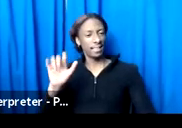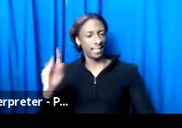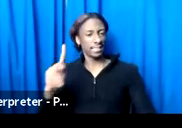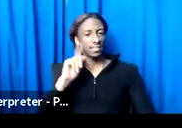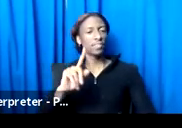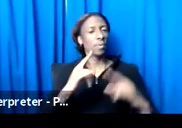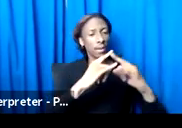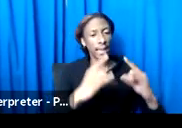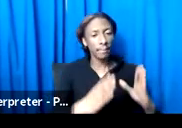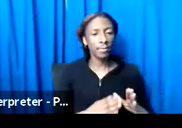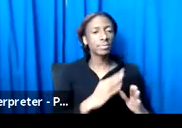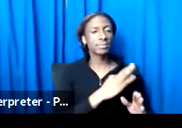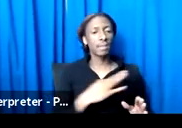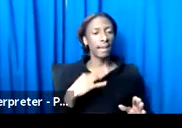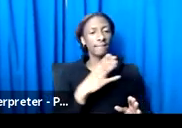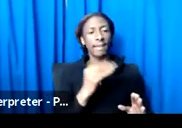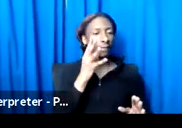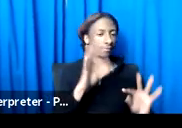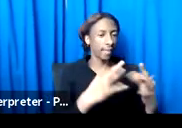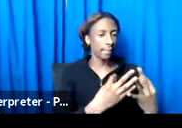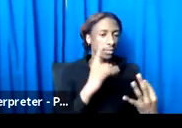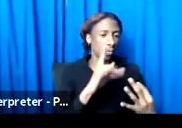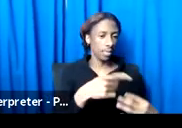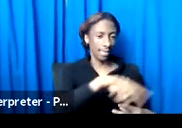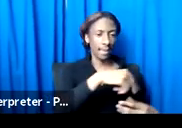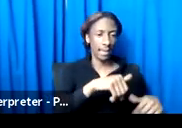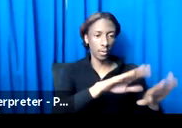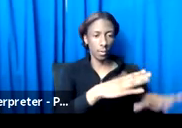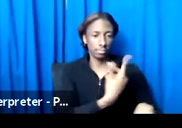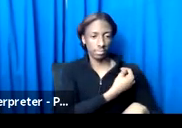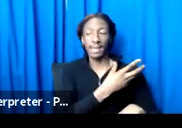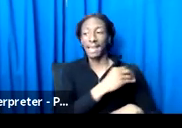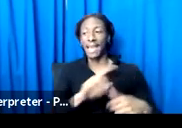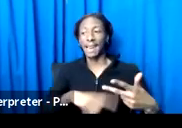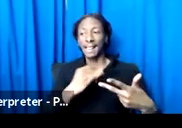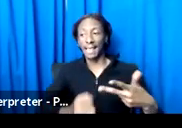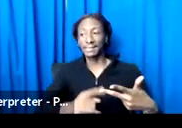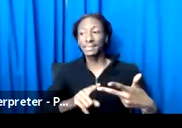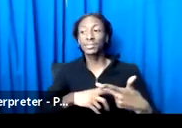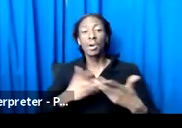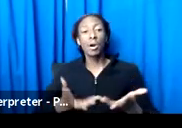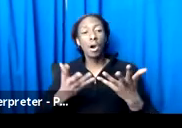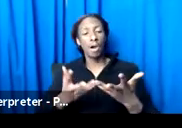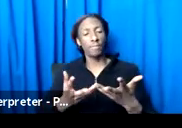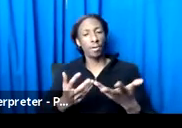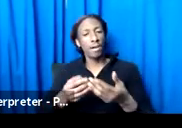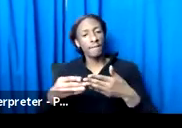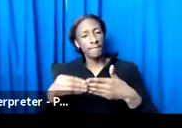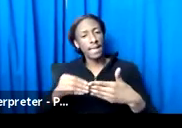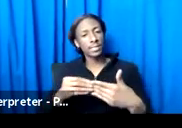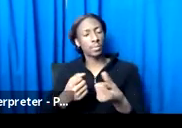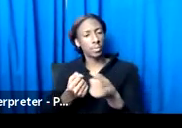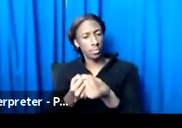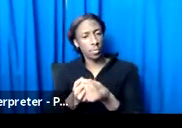can get vaccinated in their community. And 3, lastly, offer flexible, supportive leave options for staff to get